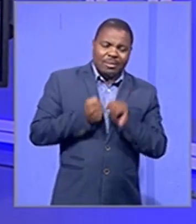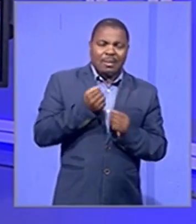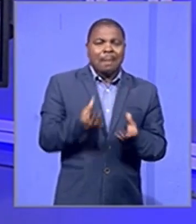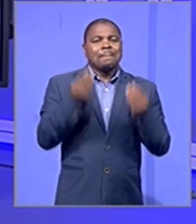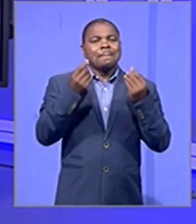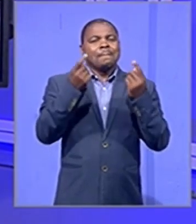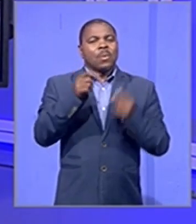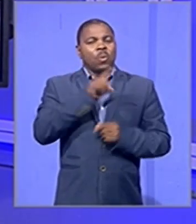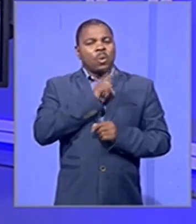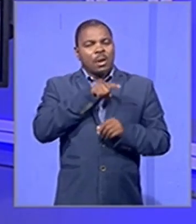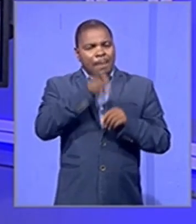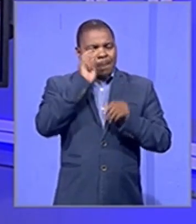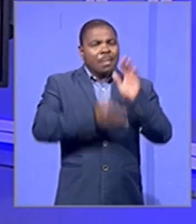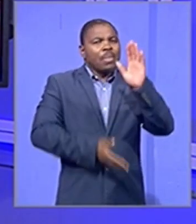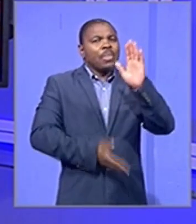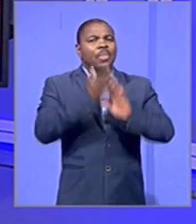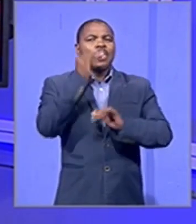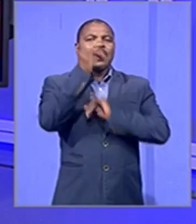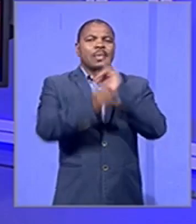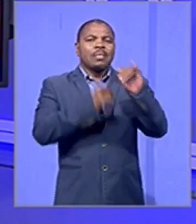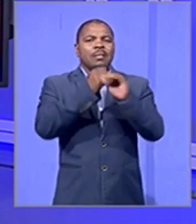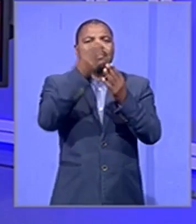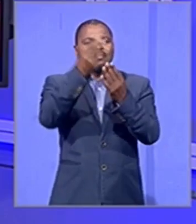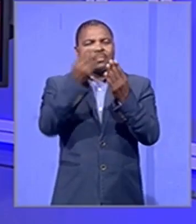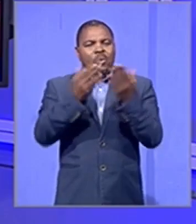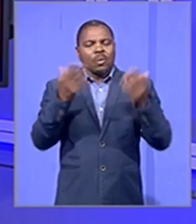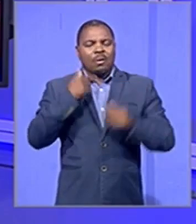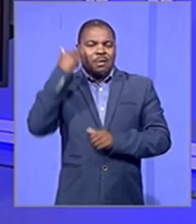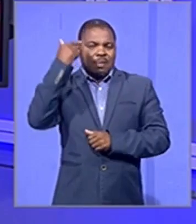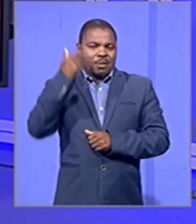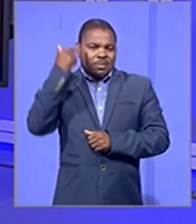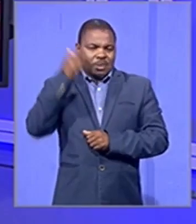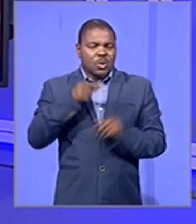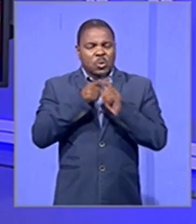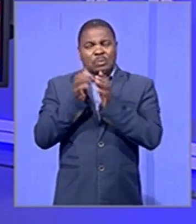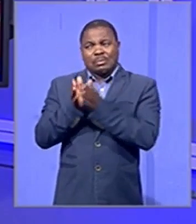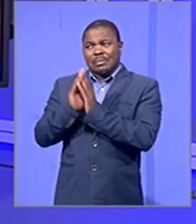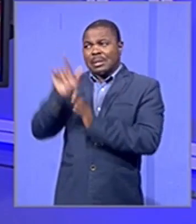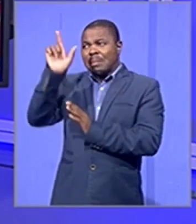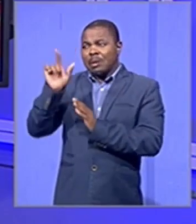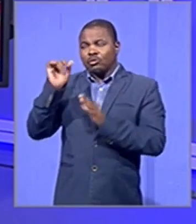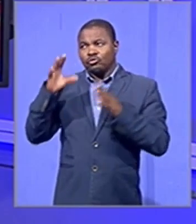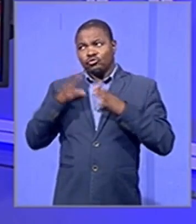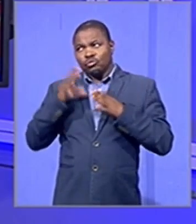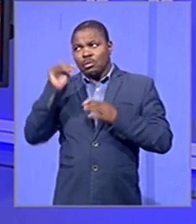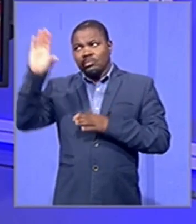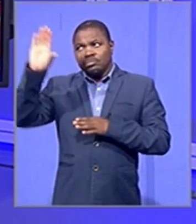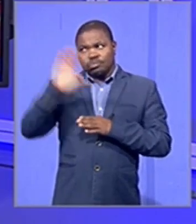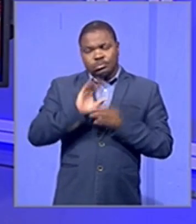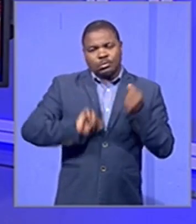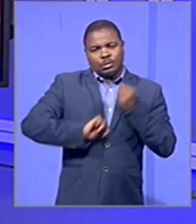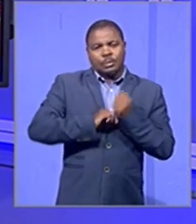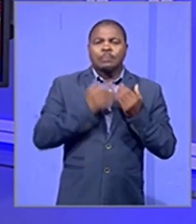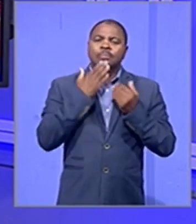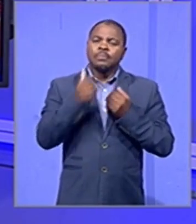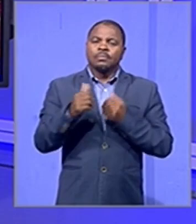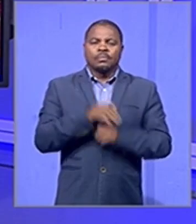ho qetela ya ho leba dipontshong tsa matjhaba tsa bonono London, mme sona se ipiletsa ho Mosamaria ya molemo ho se tshehetsa ka